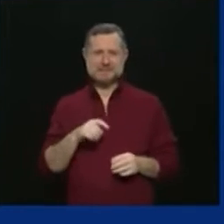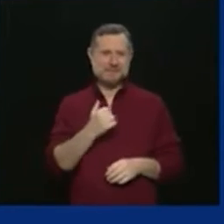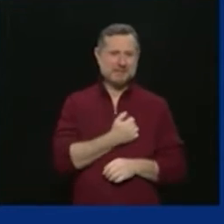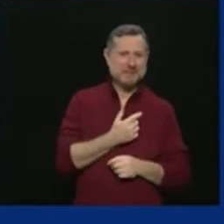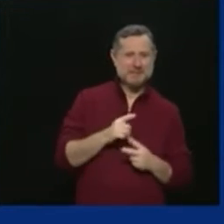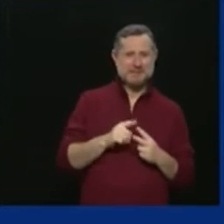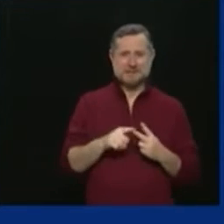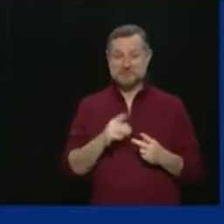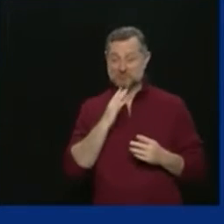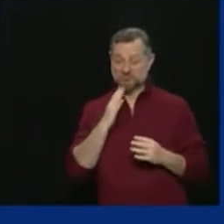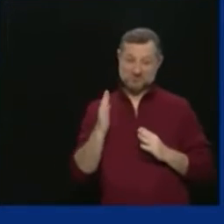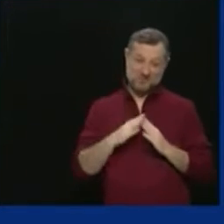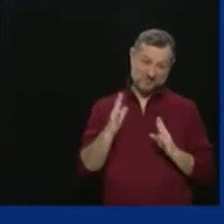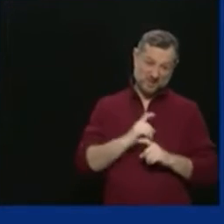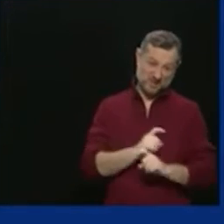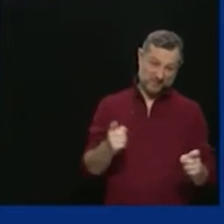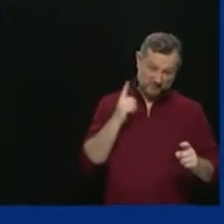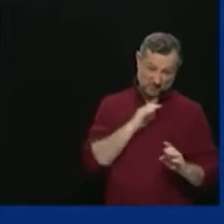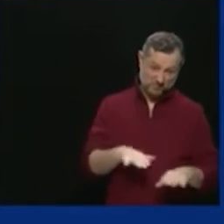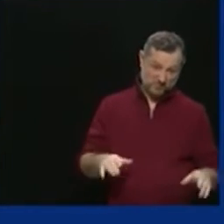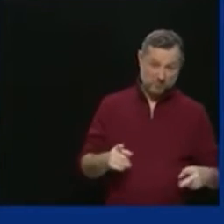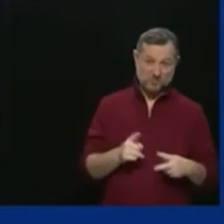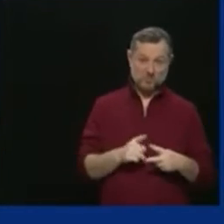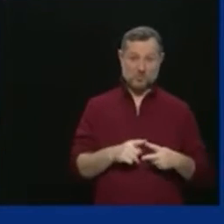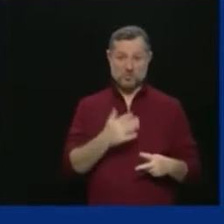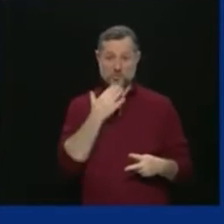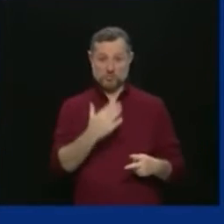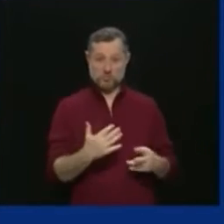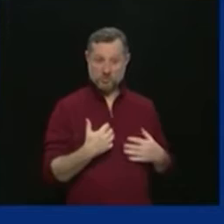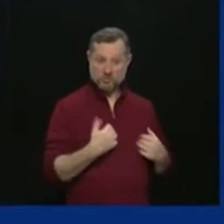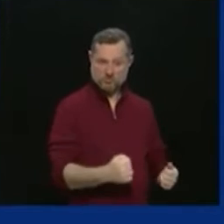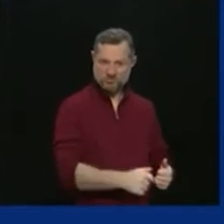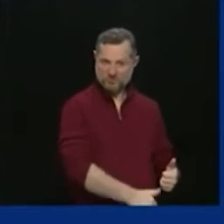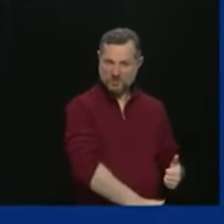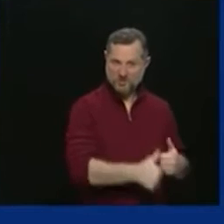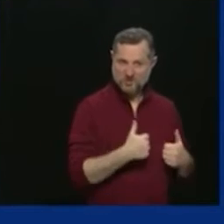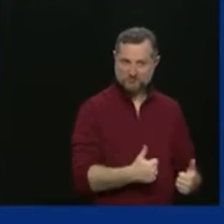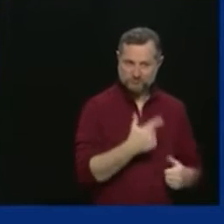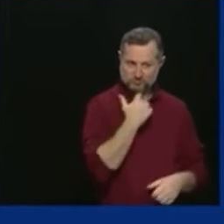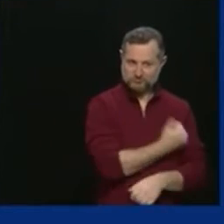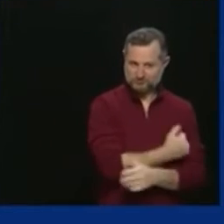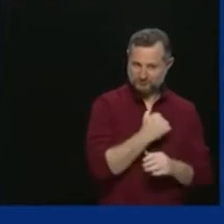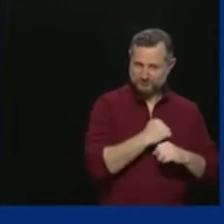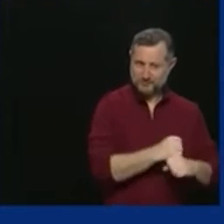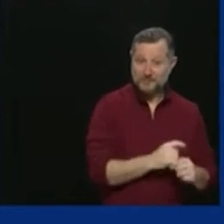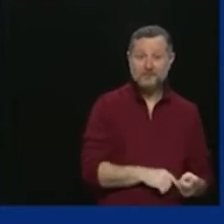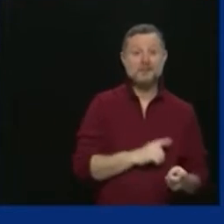your children. One is the gift of good health, and that's what they'll get when you get them vaccinated. And secondly,